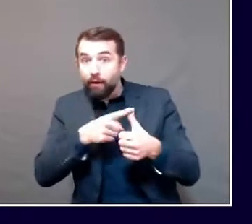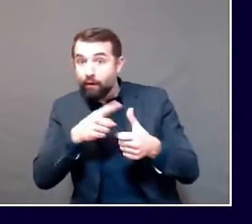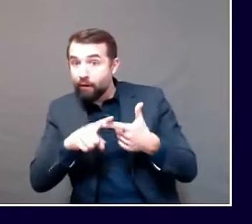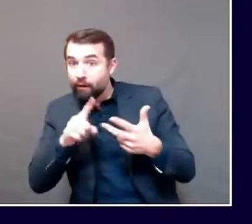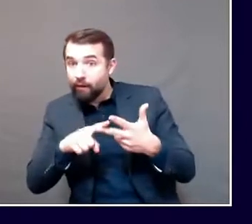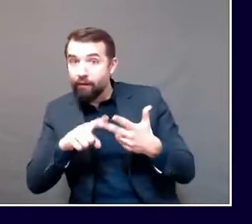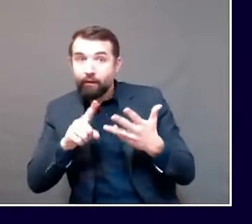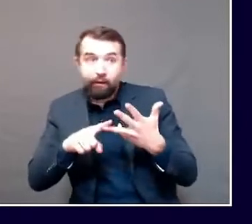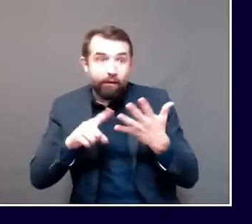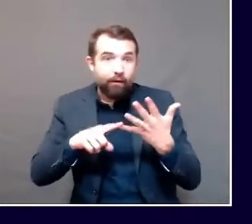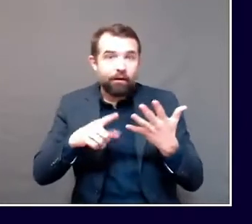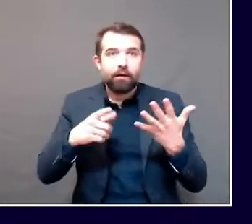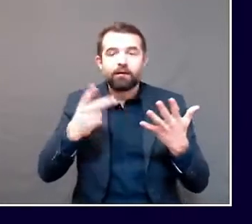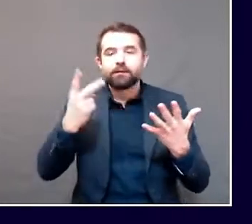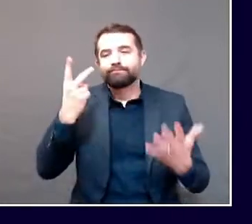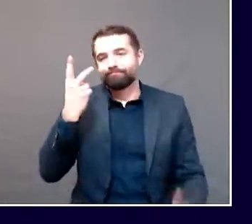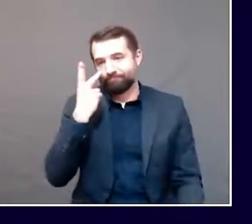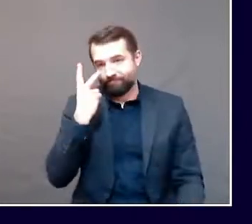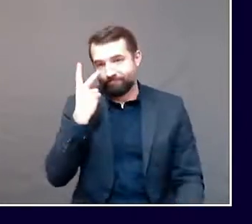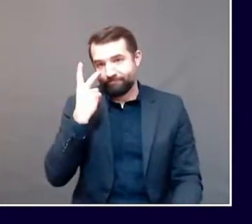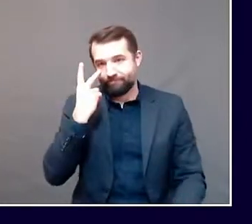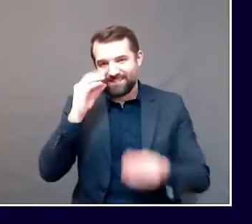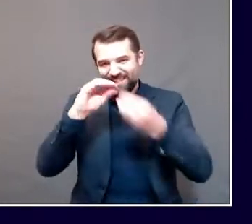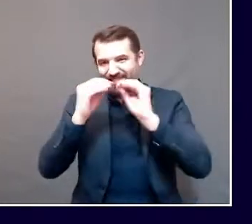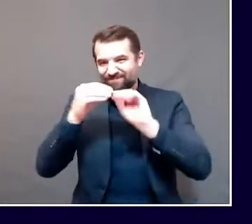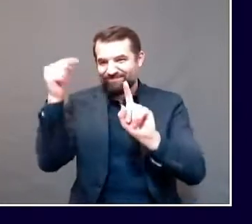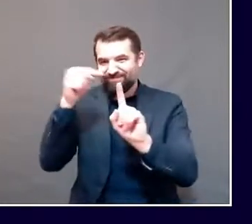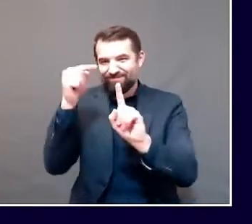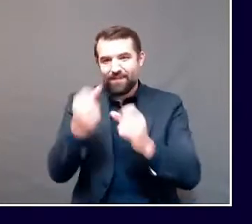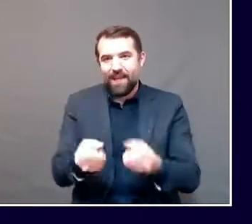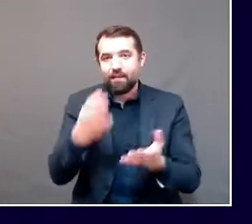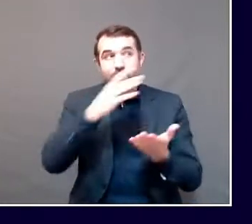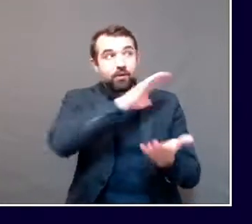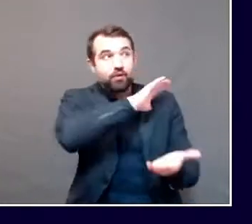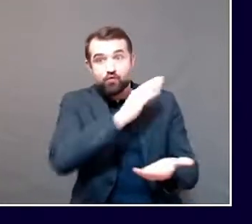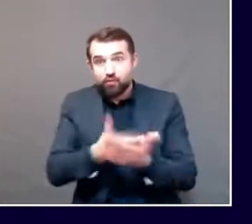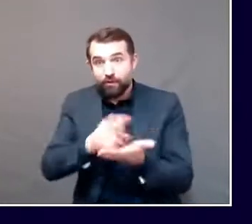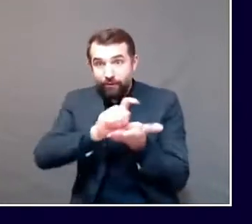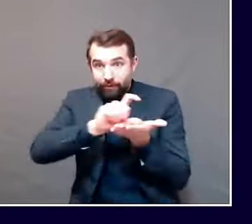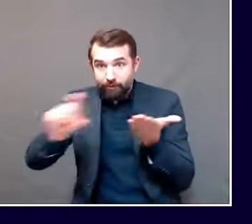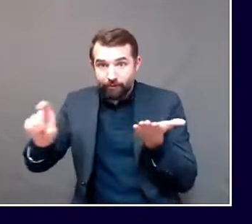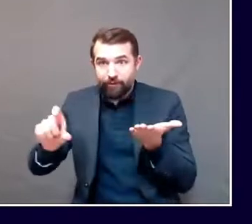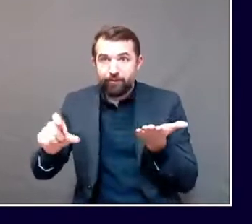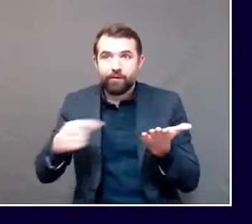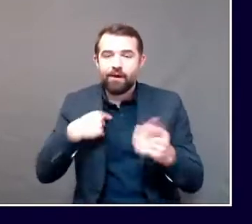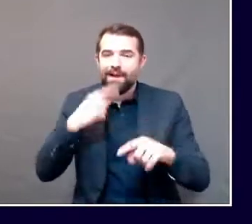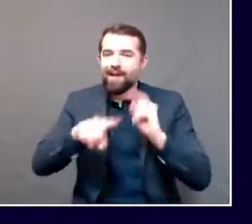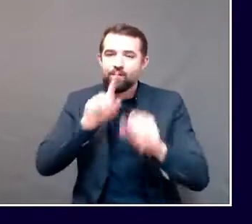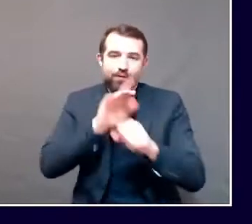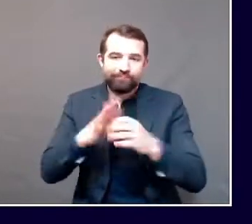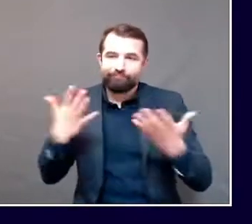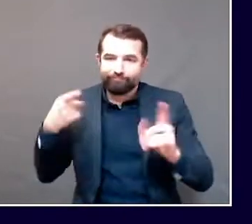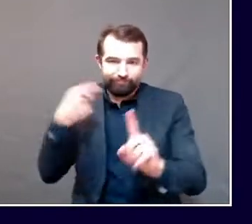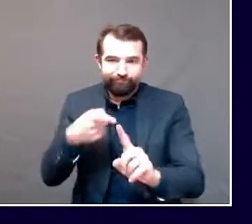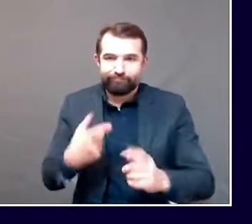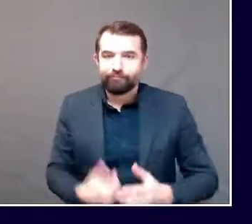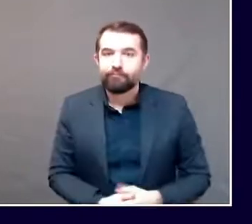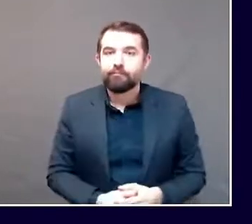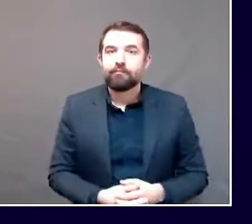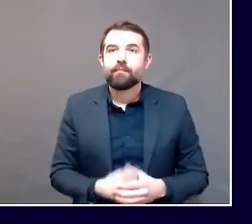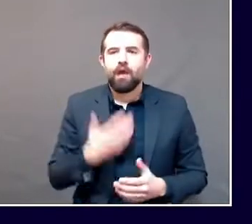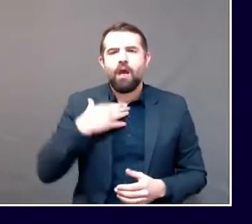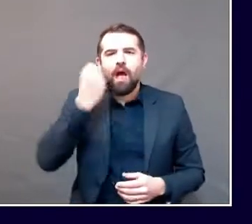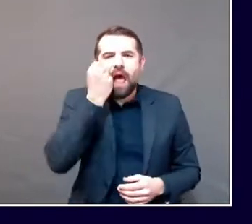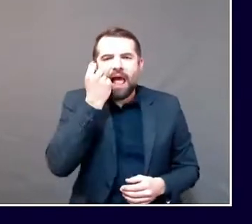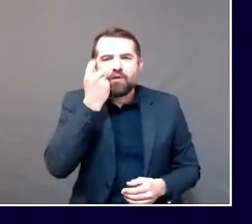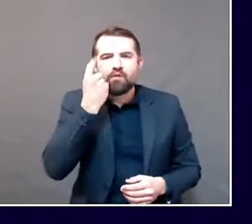we'll get, we can't really make any promises to anybody. I understand what you're saying about the supply, but then how could